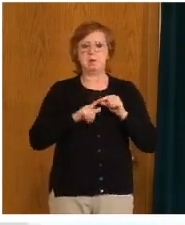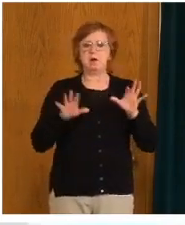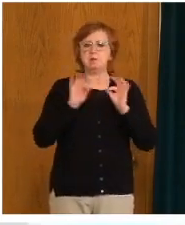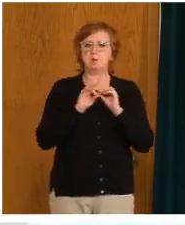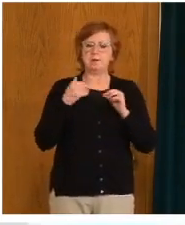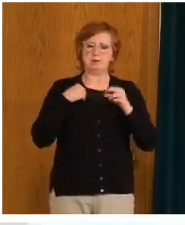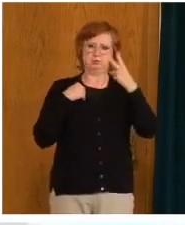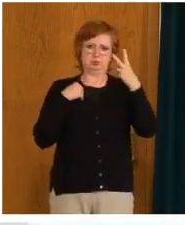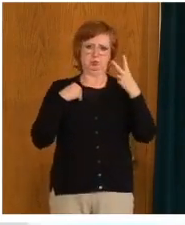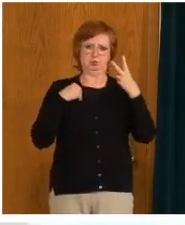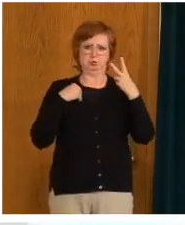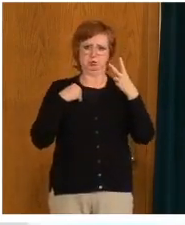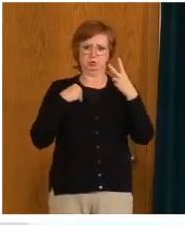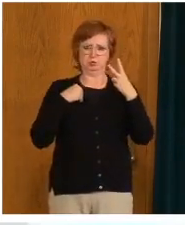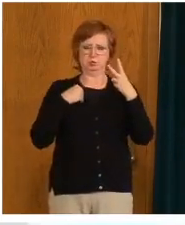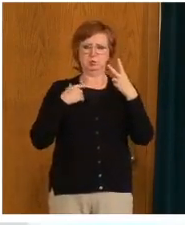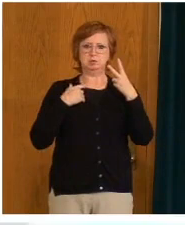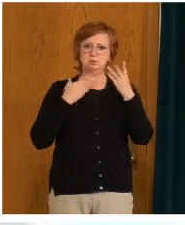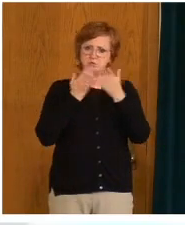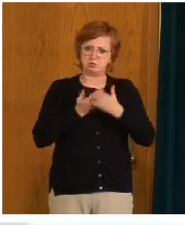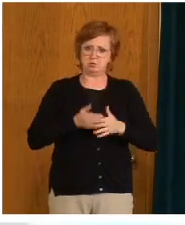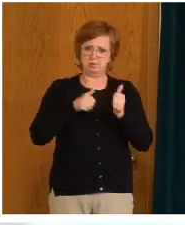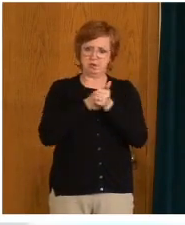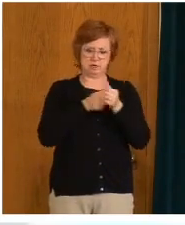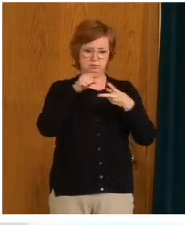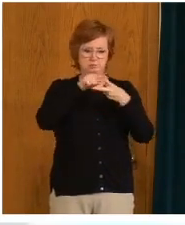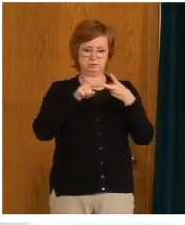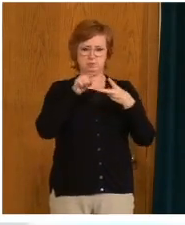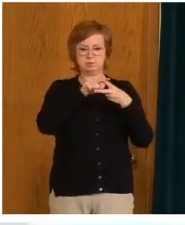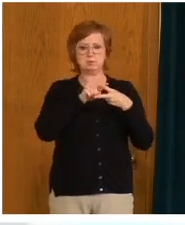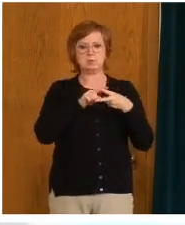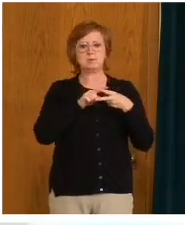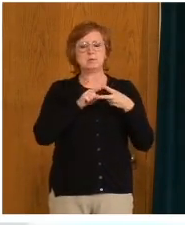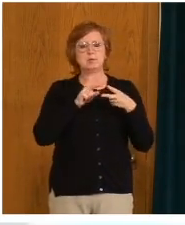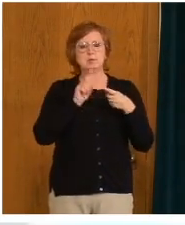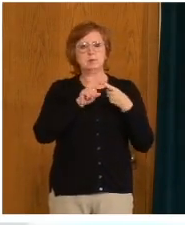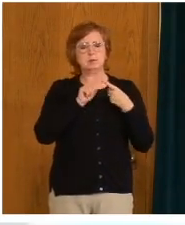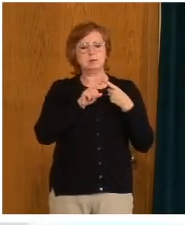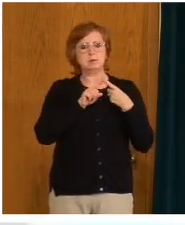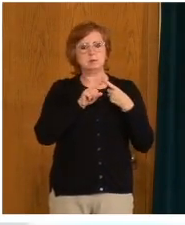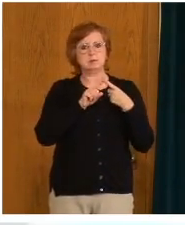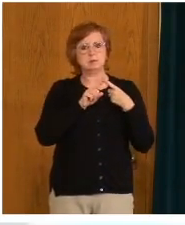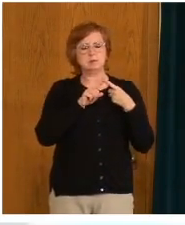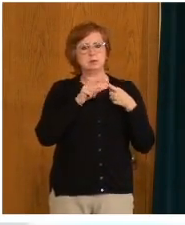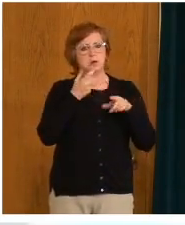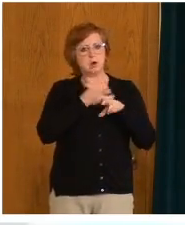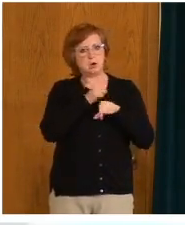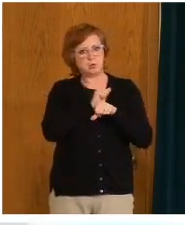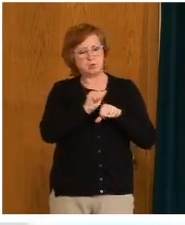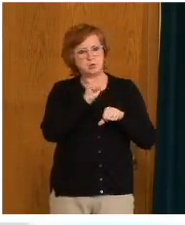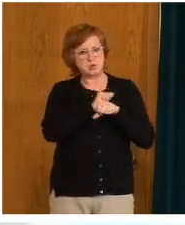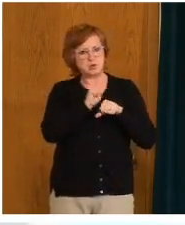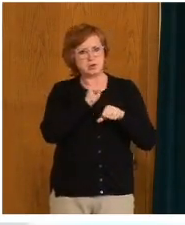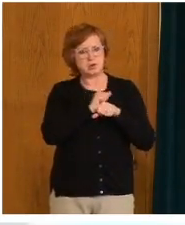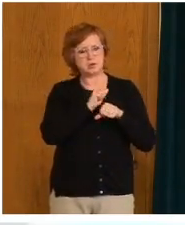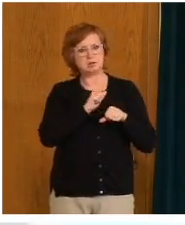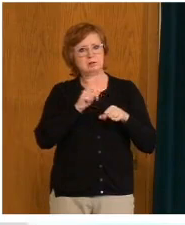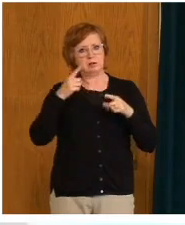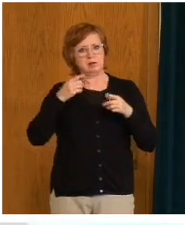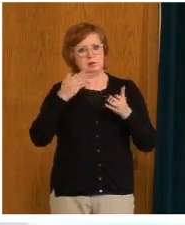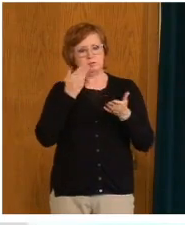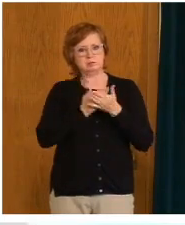One, all the hard work we have done, all of us, following the public health measures to bring our case numbers down. Our case numbers are